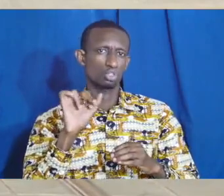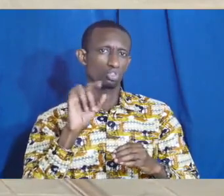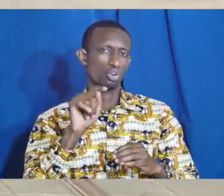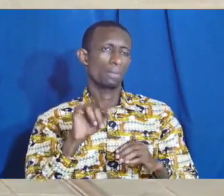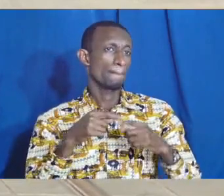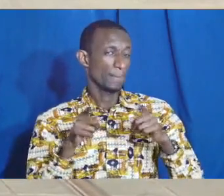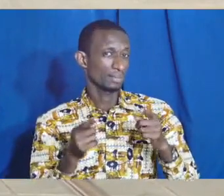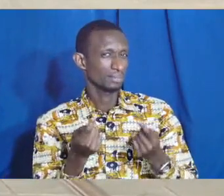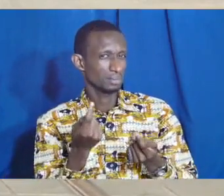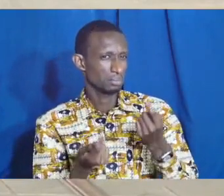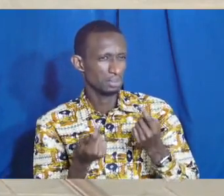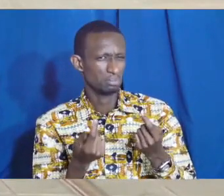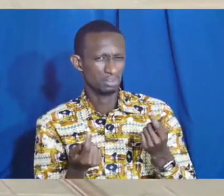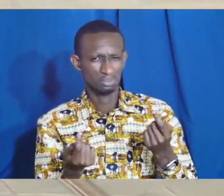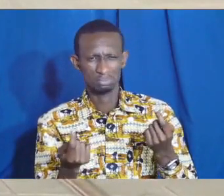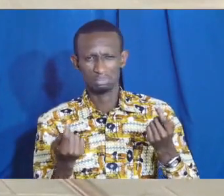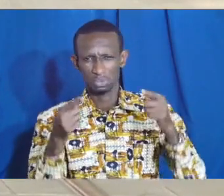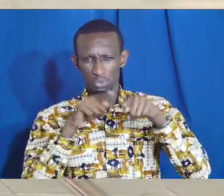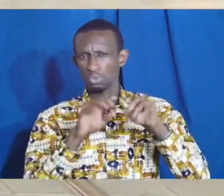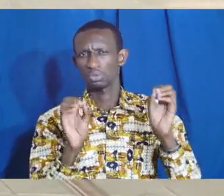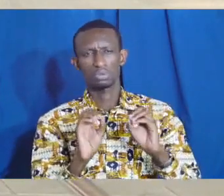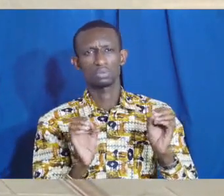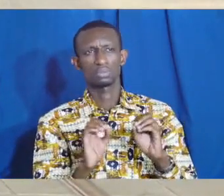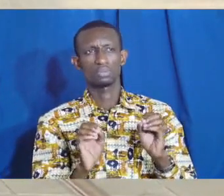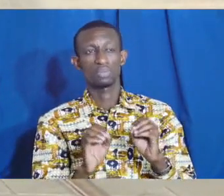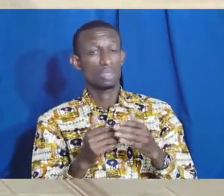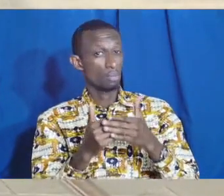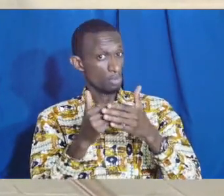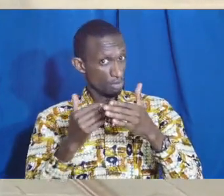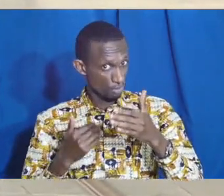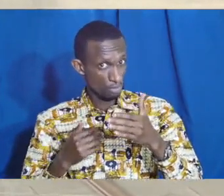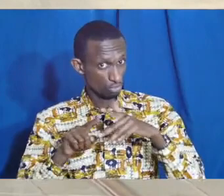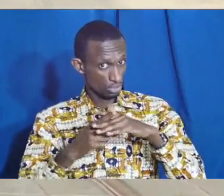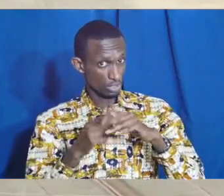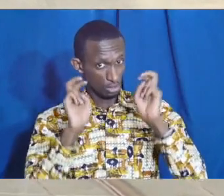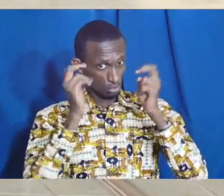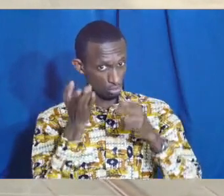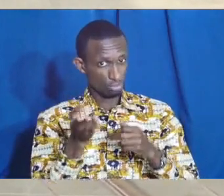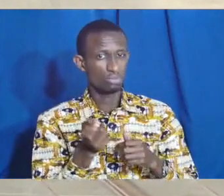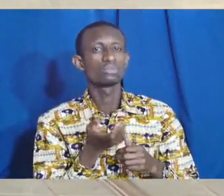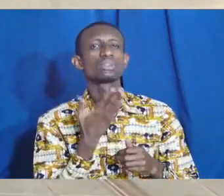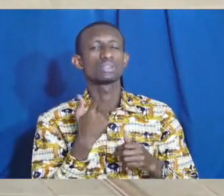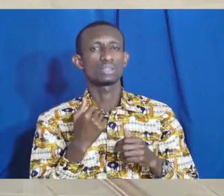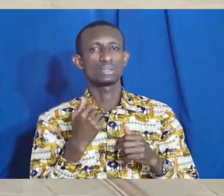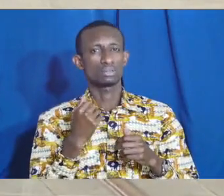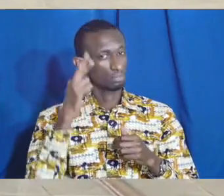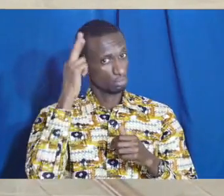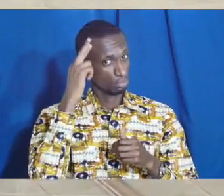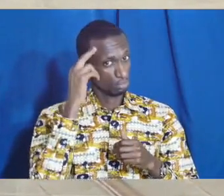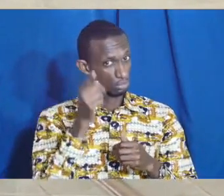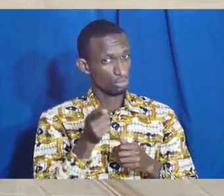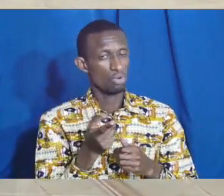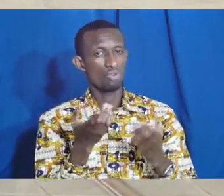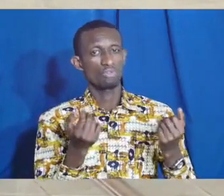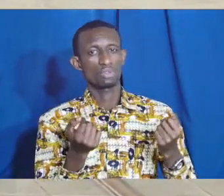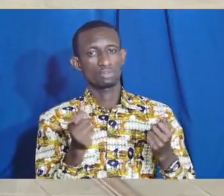start. So before we are going to start that lesson, I have to remind you to have a